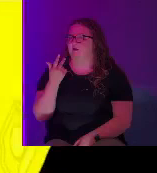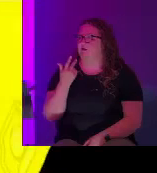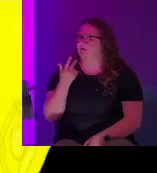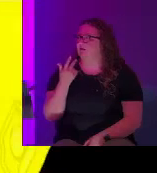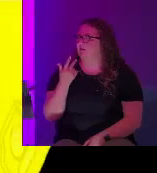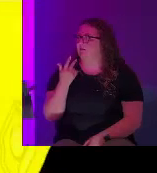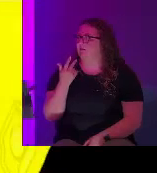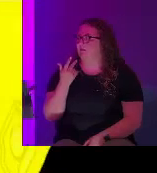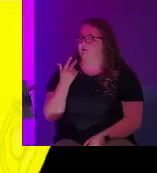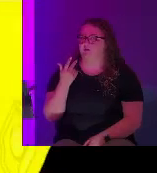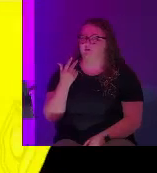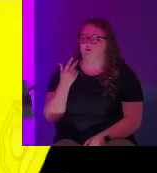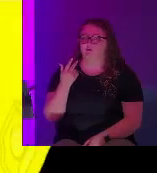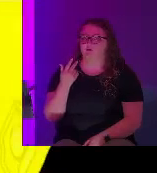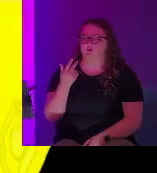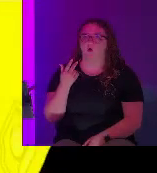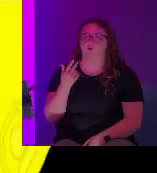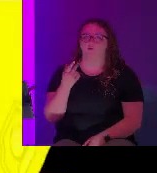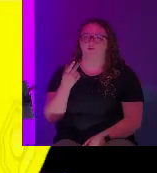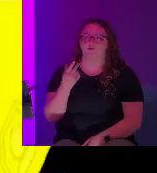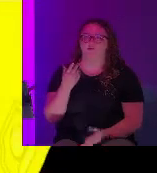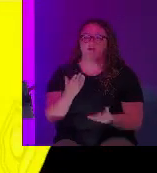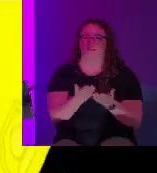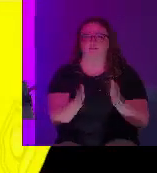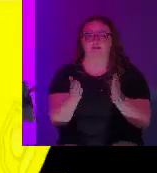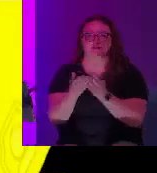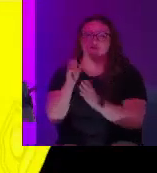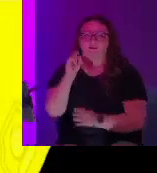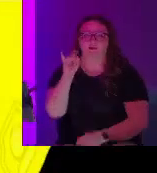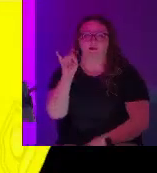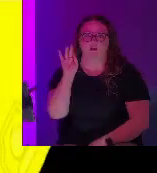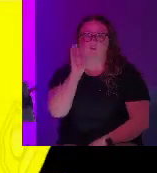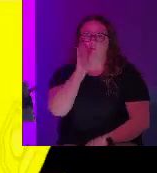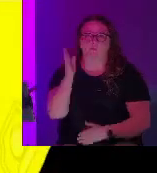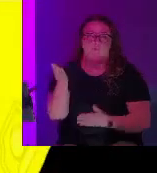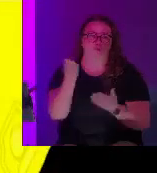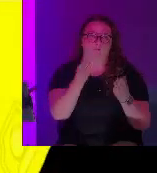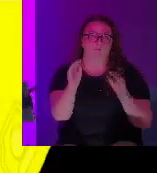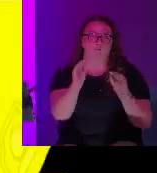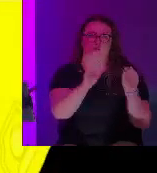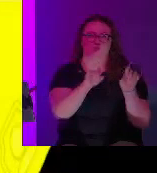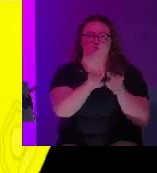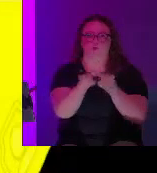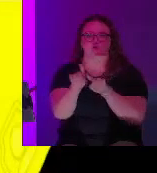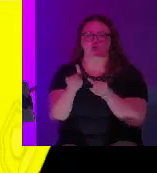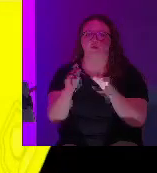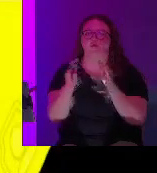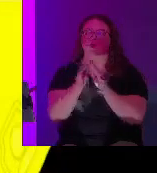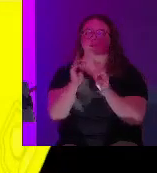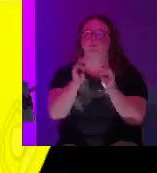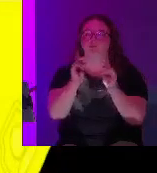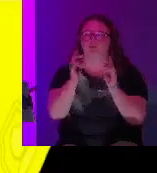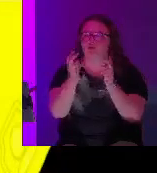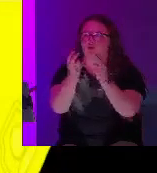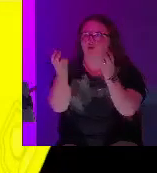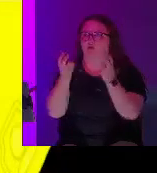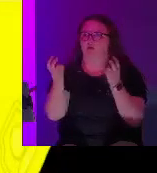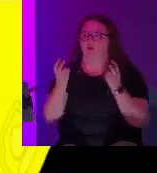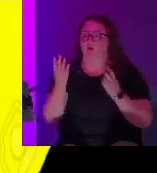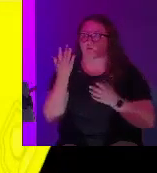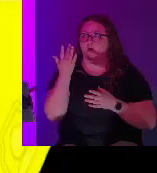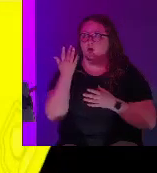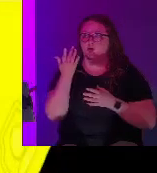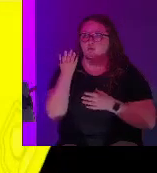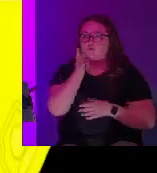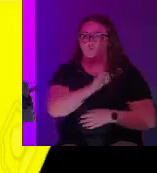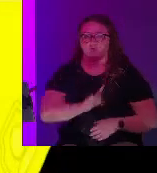three-bay sink will be moved into the fellowship room. And we will be making room for more people here because the Lord is blessing us by